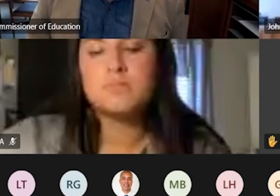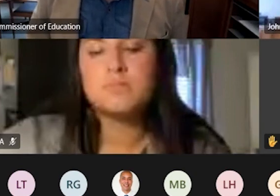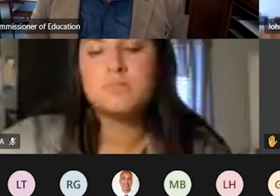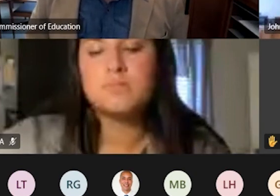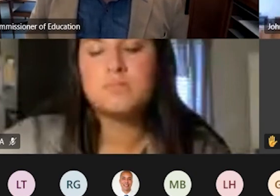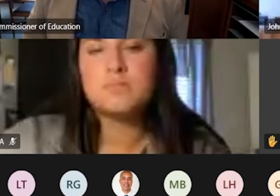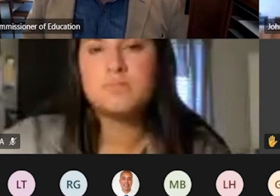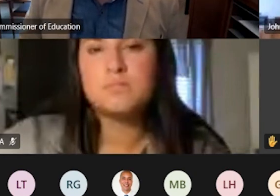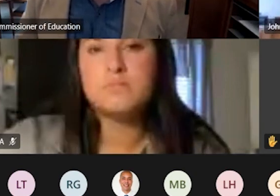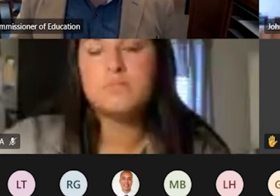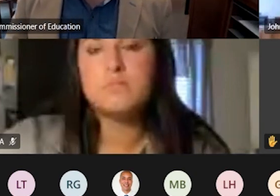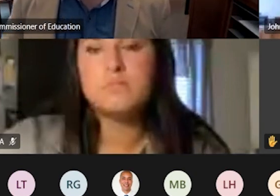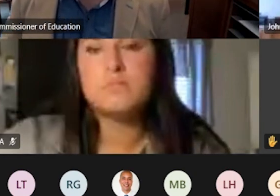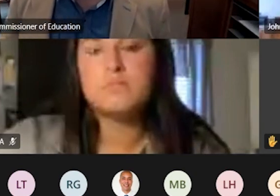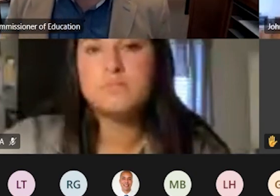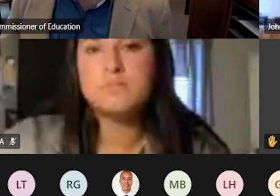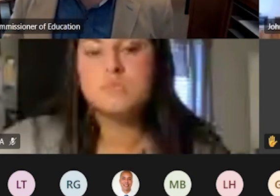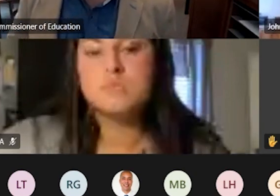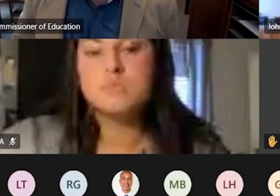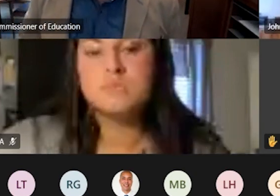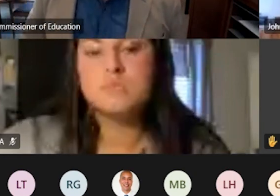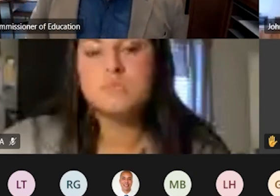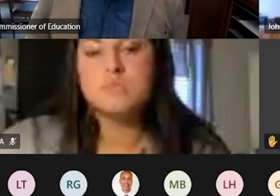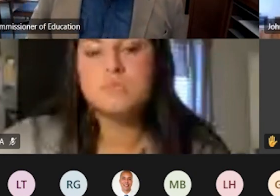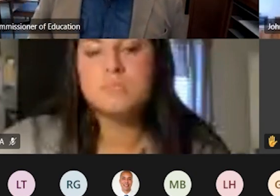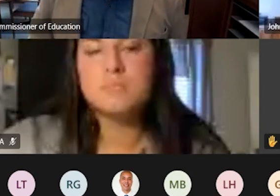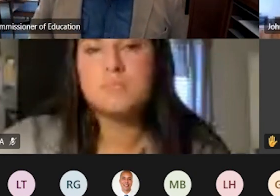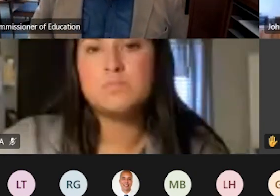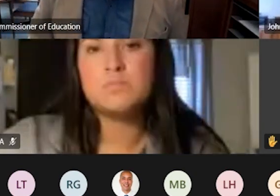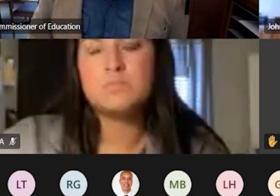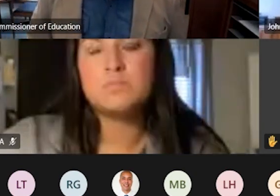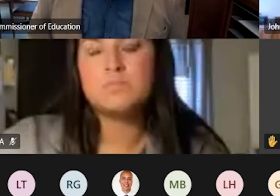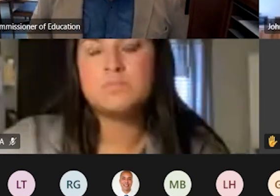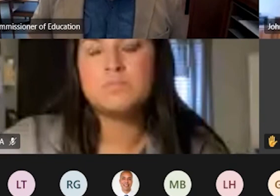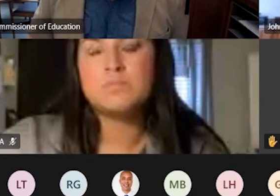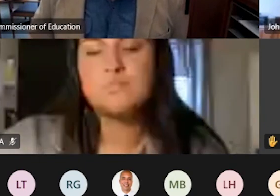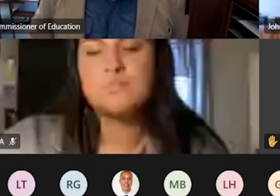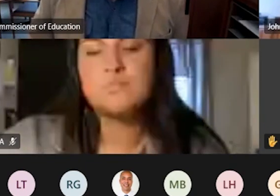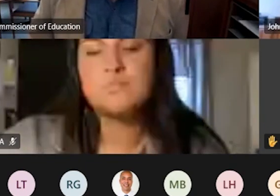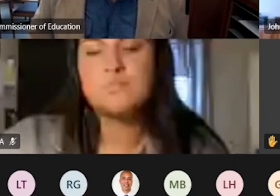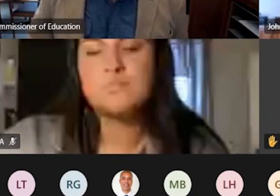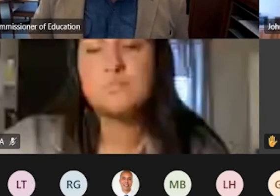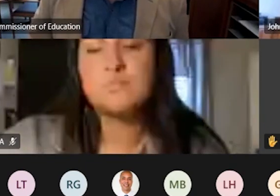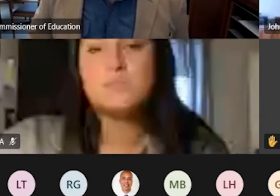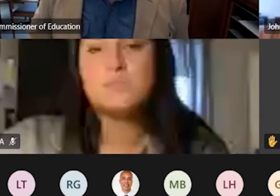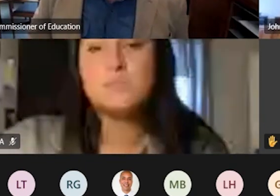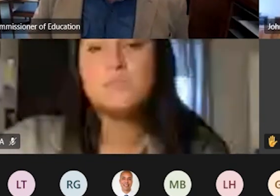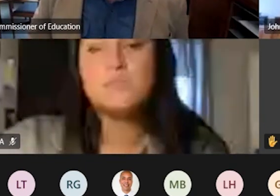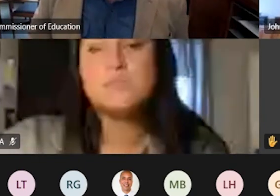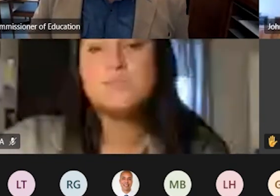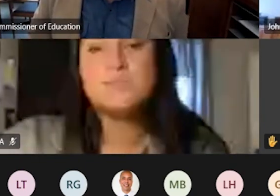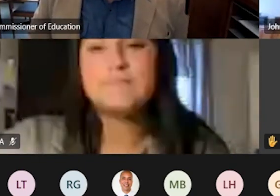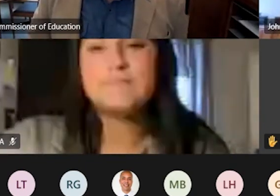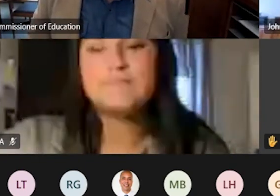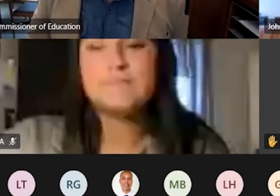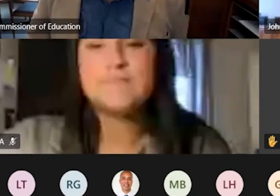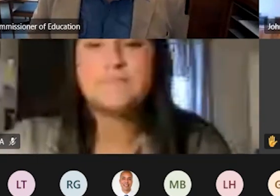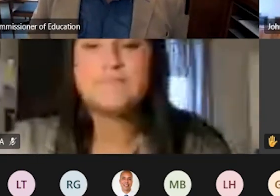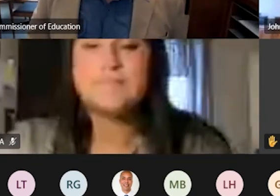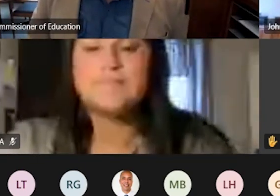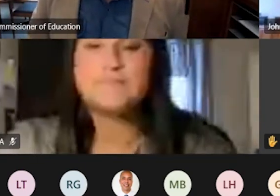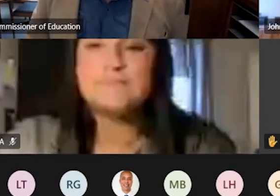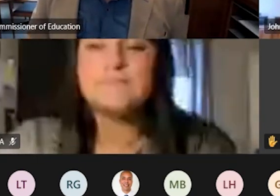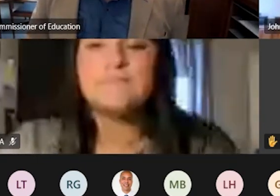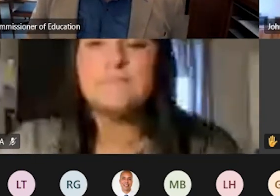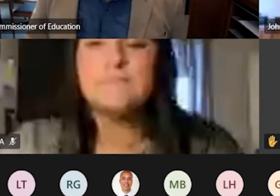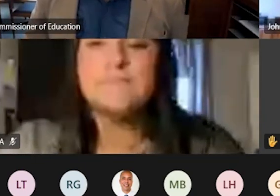let you go. I don't think I'll see you again until the other side of the new year. So happy holidays to everyone. We're really grateful that we had